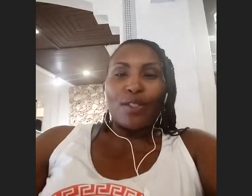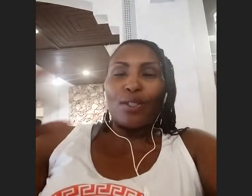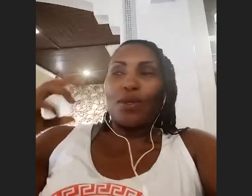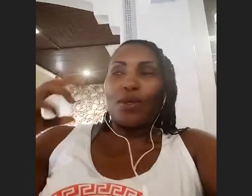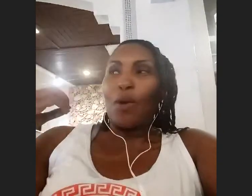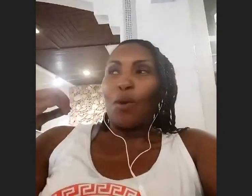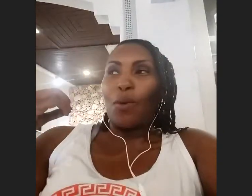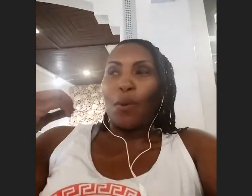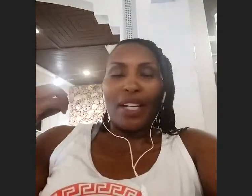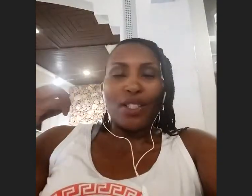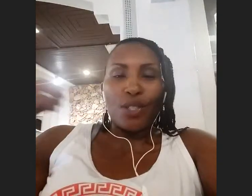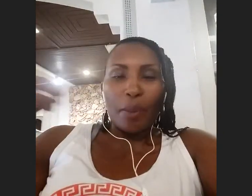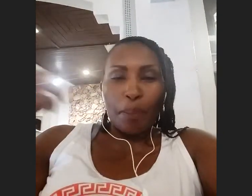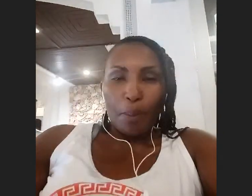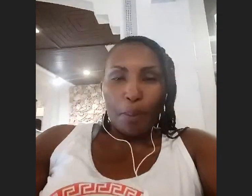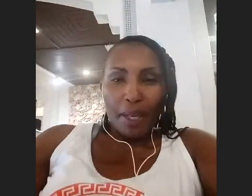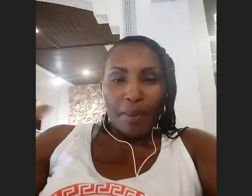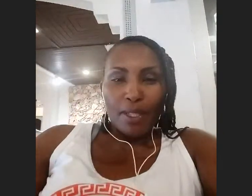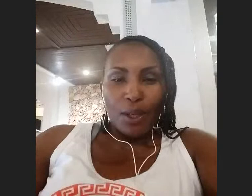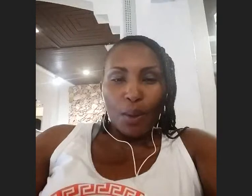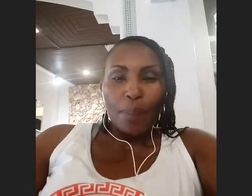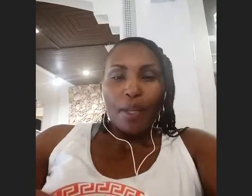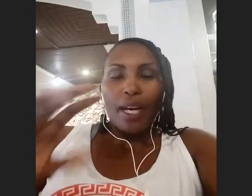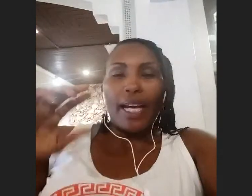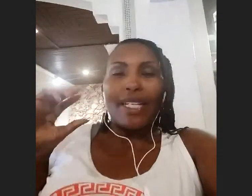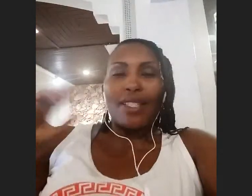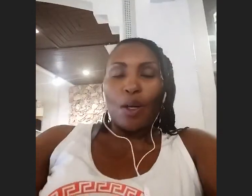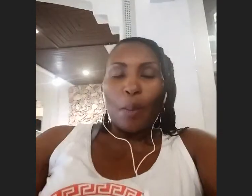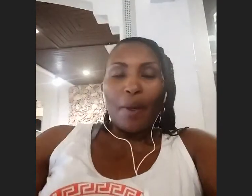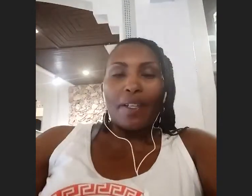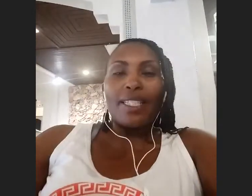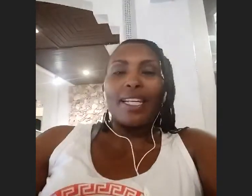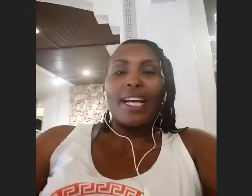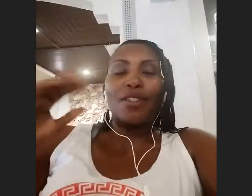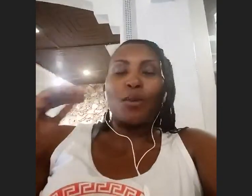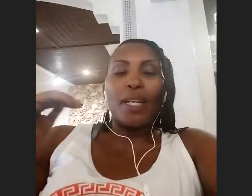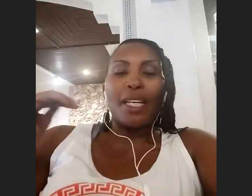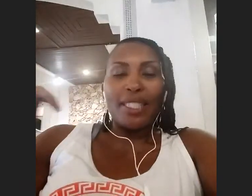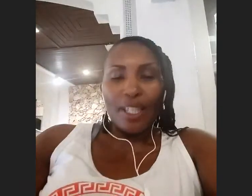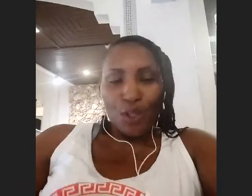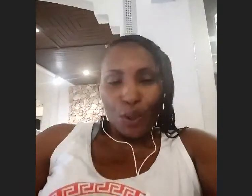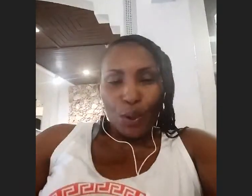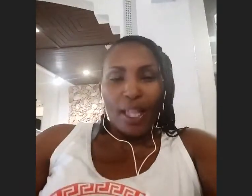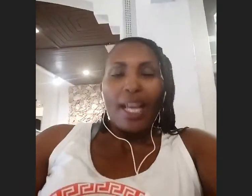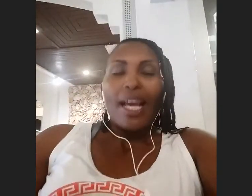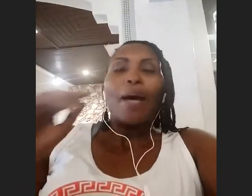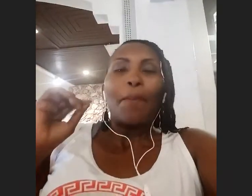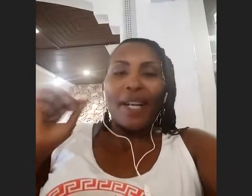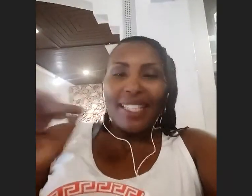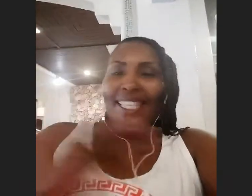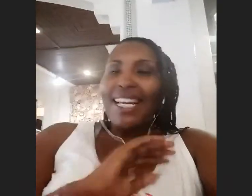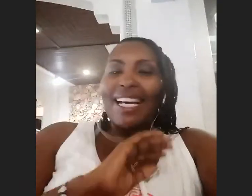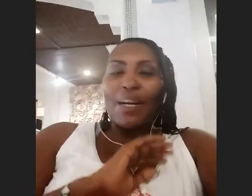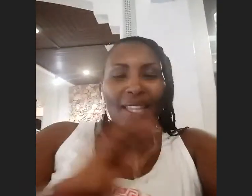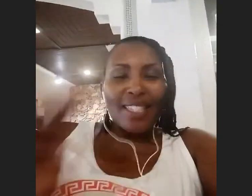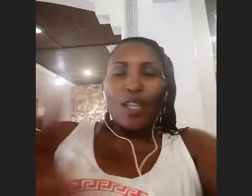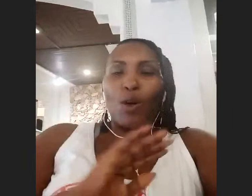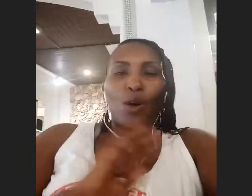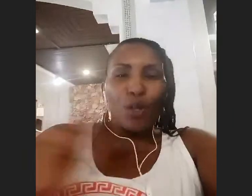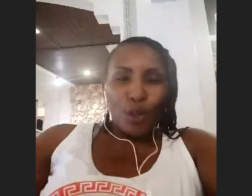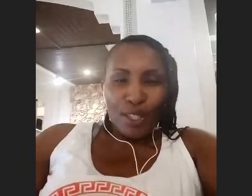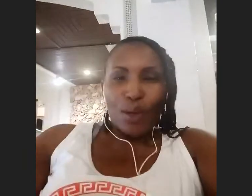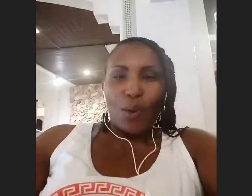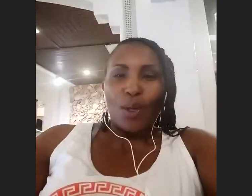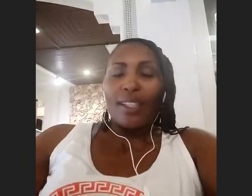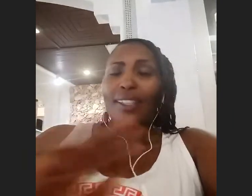different reasons why people become single, and single parenting has to be intentional. Parenting, whether single